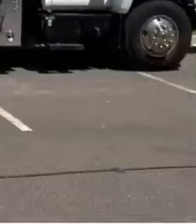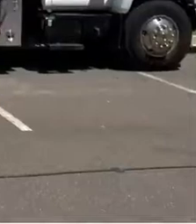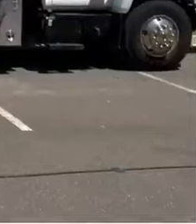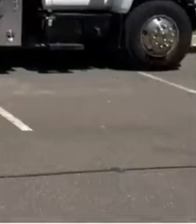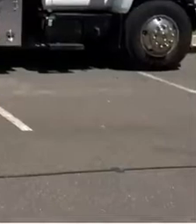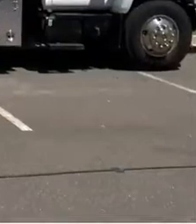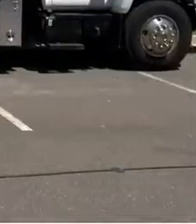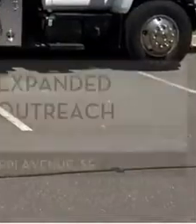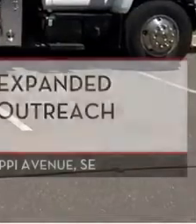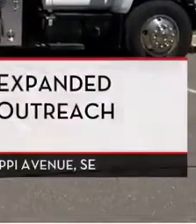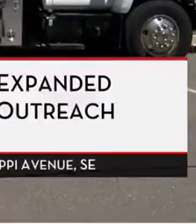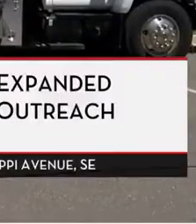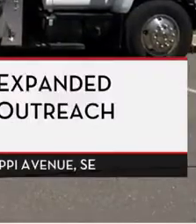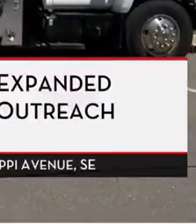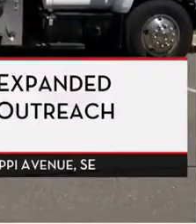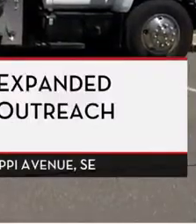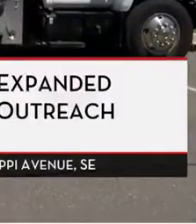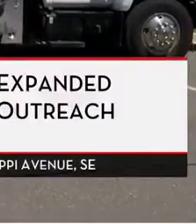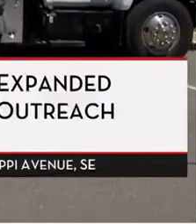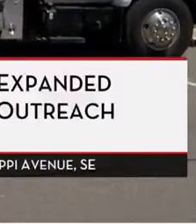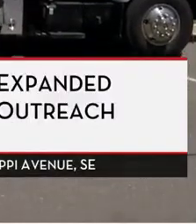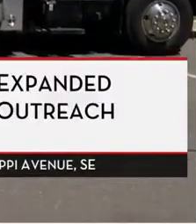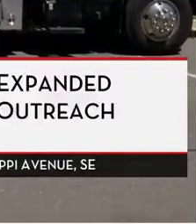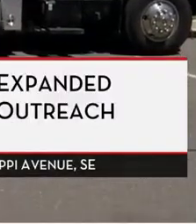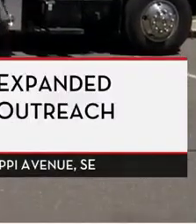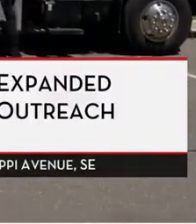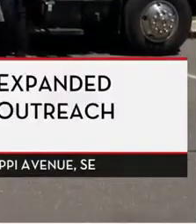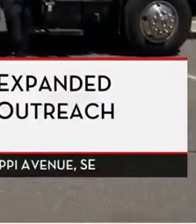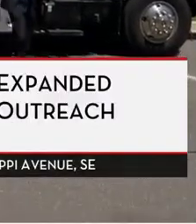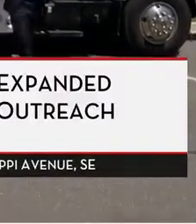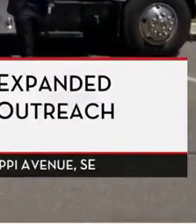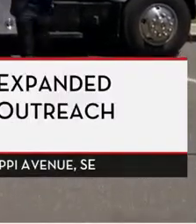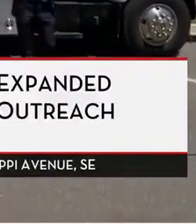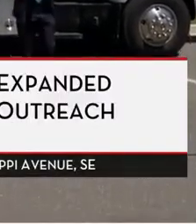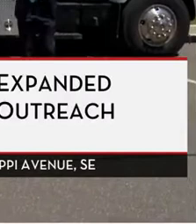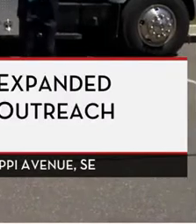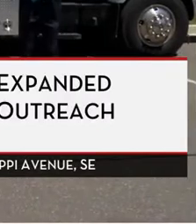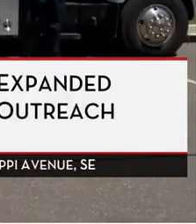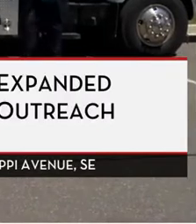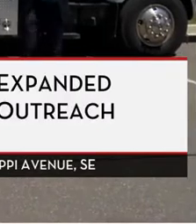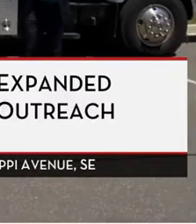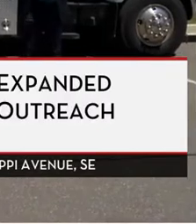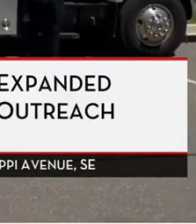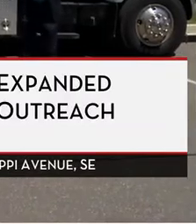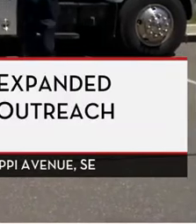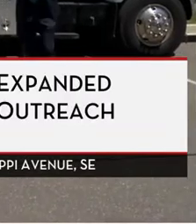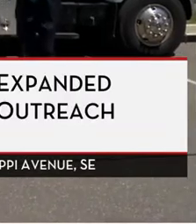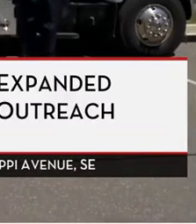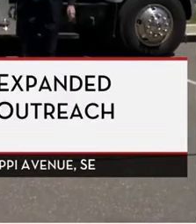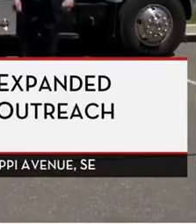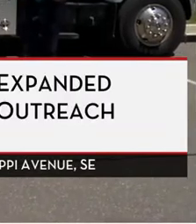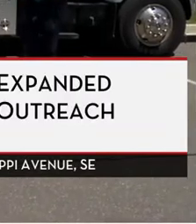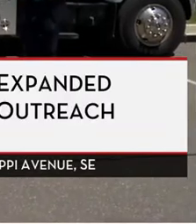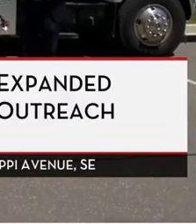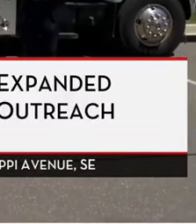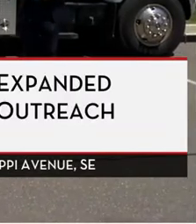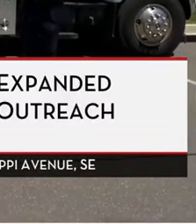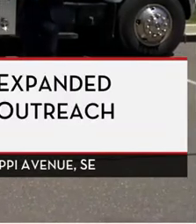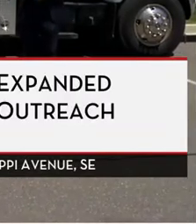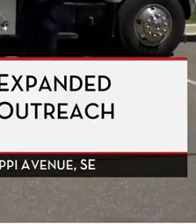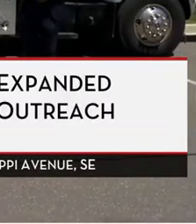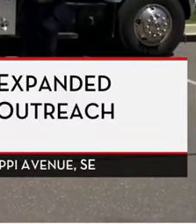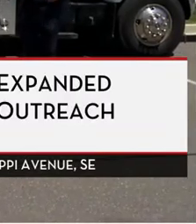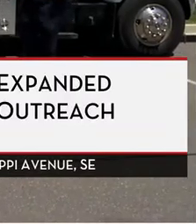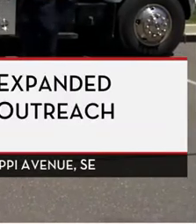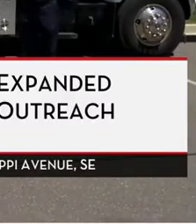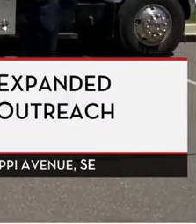Good afternoon, and thank you, Mayor Bowser and other officials, for highlighting the importance of childhood and adolescent immunizations. I've had the